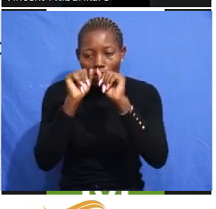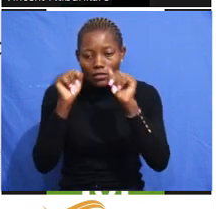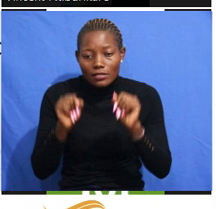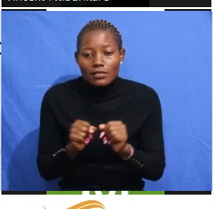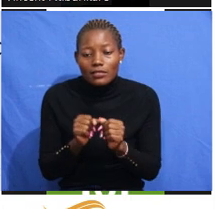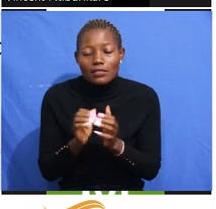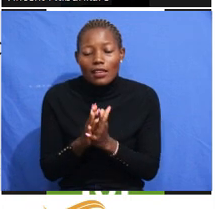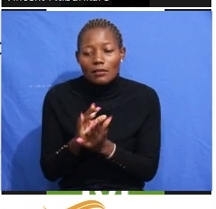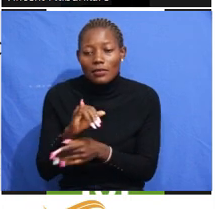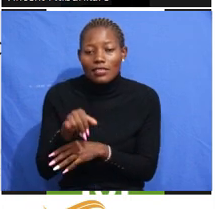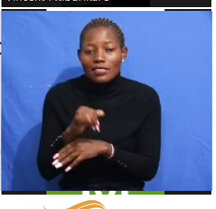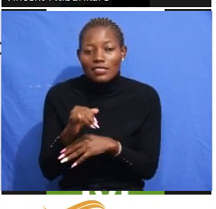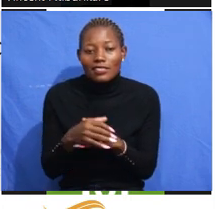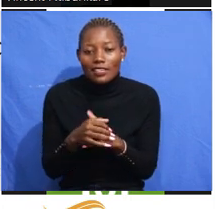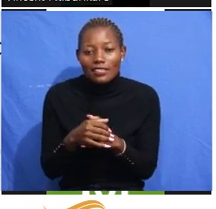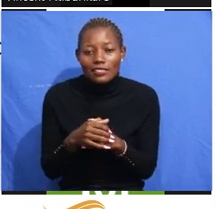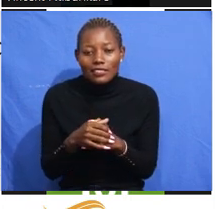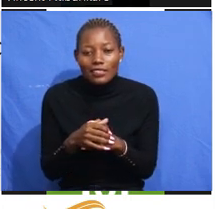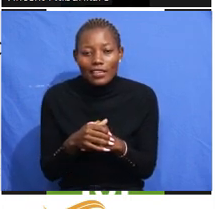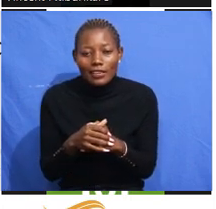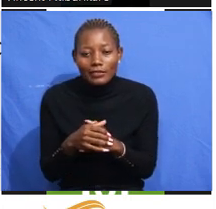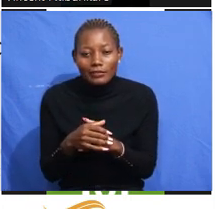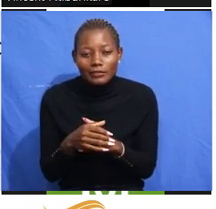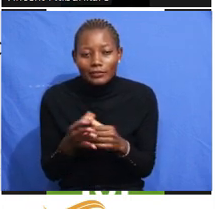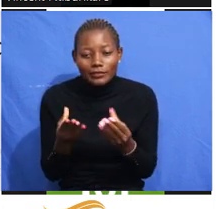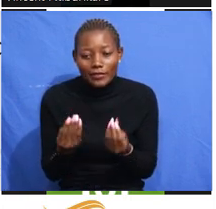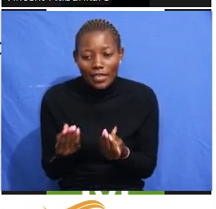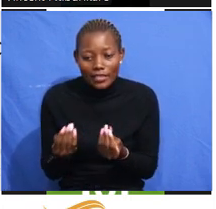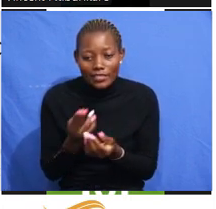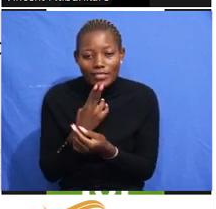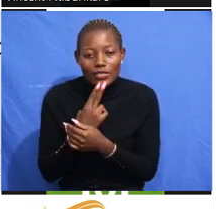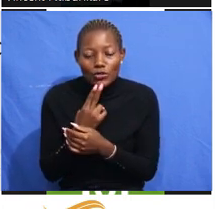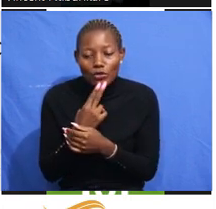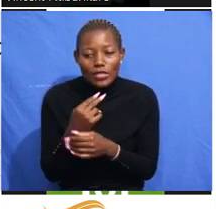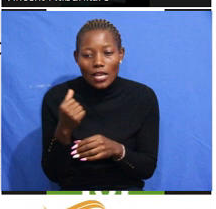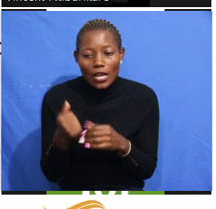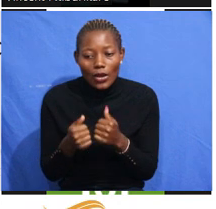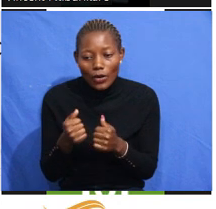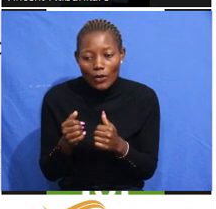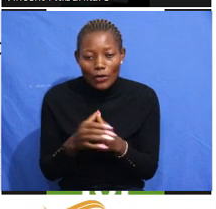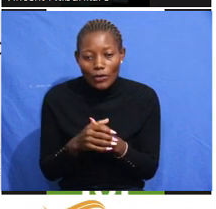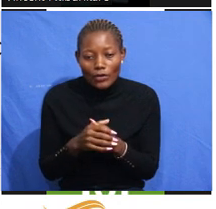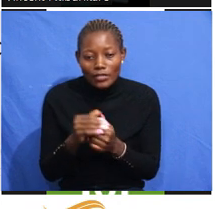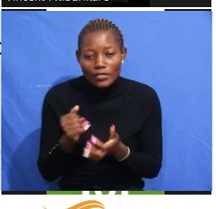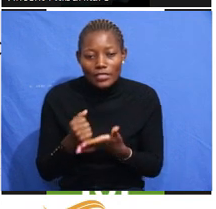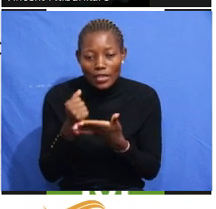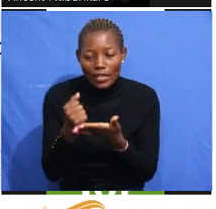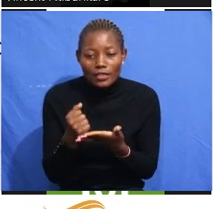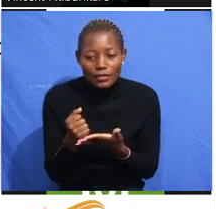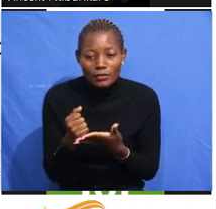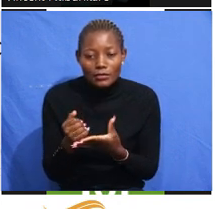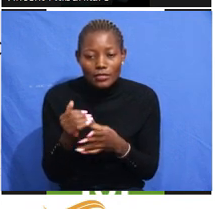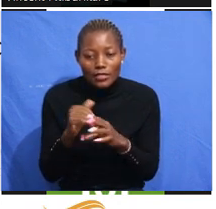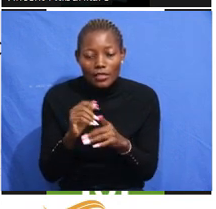just a simple sugar is hydrolyzed in the presence of an appropriate